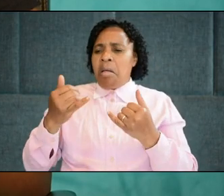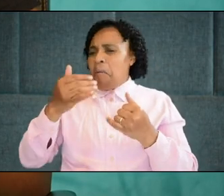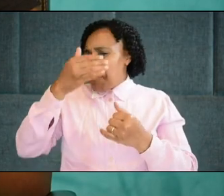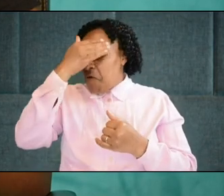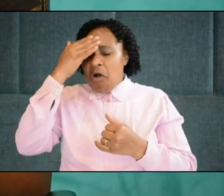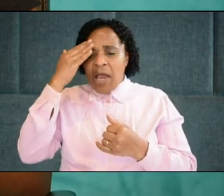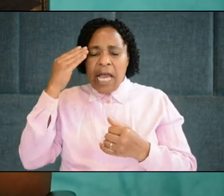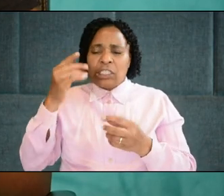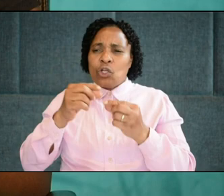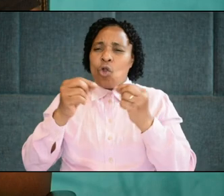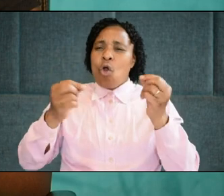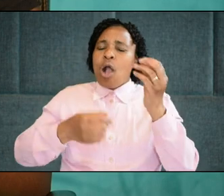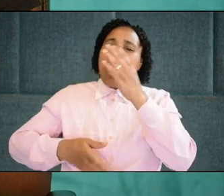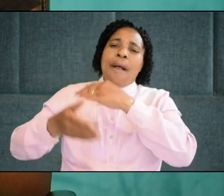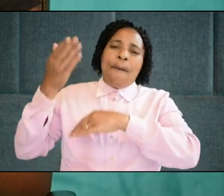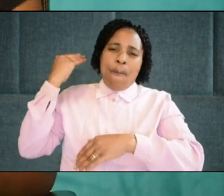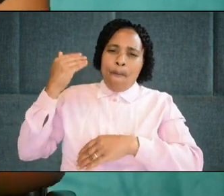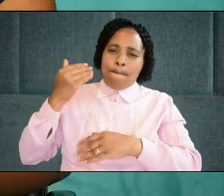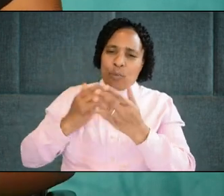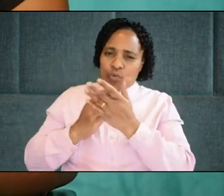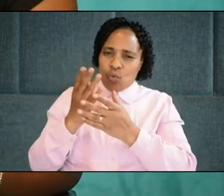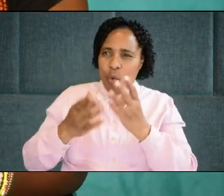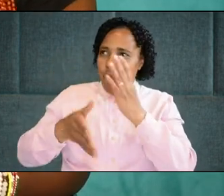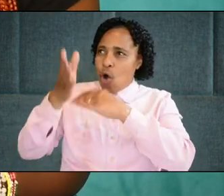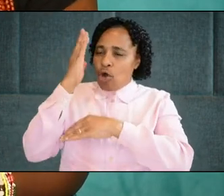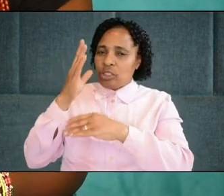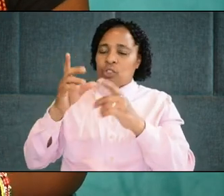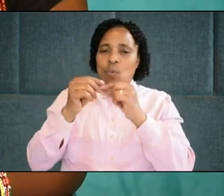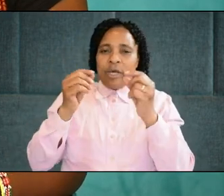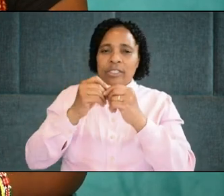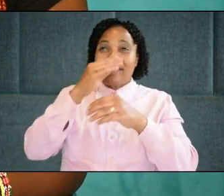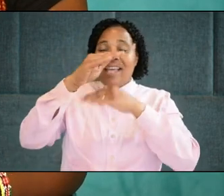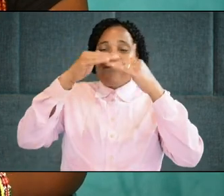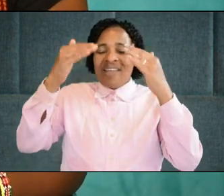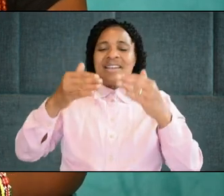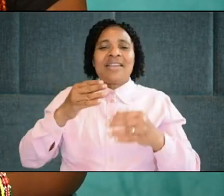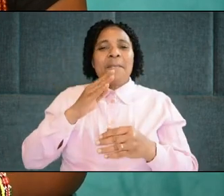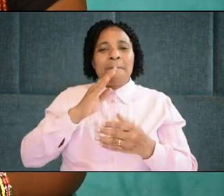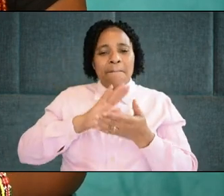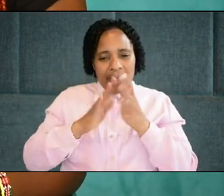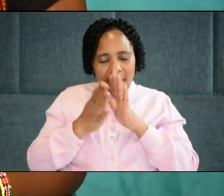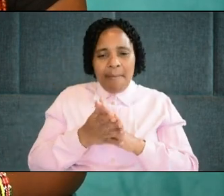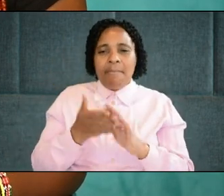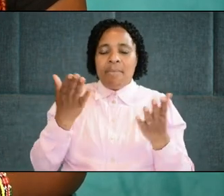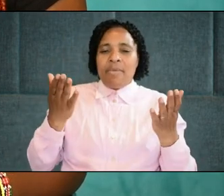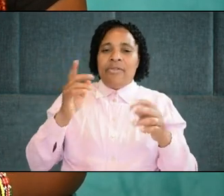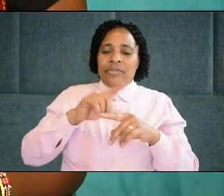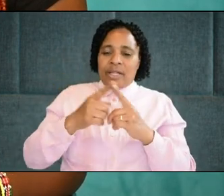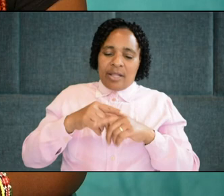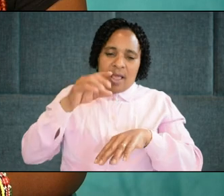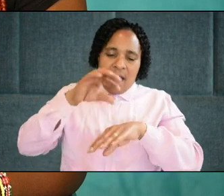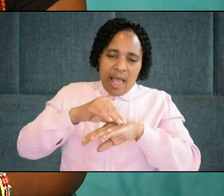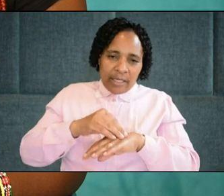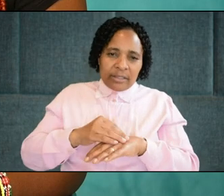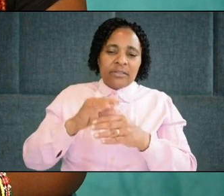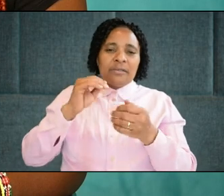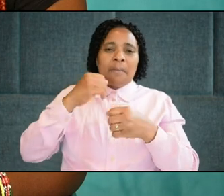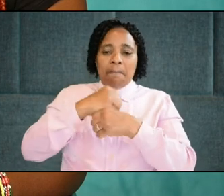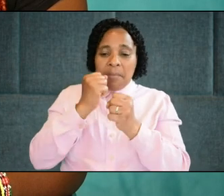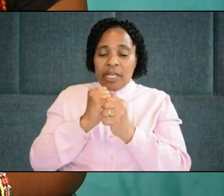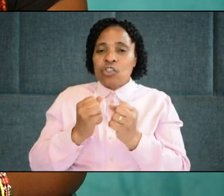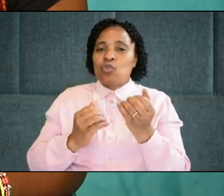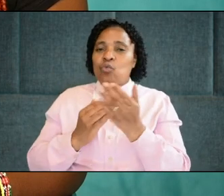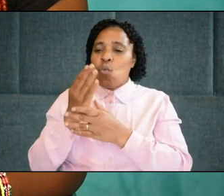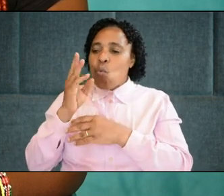ago, by God's word, the heavens came into being and the earth was formed out of water and by